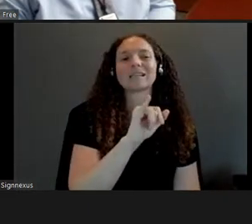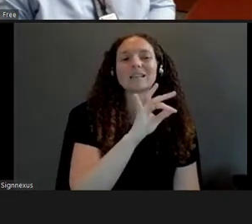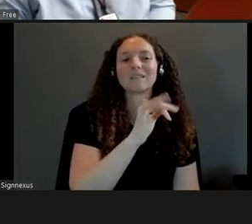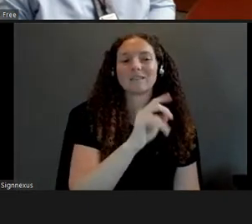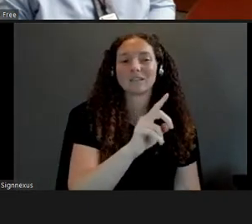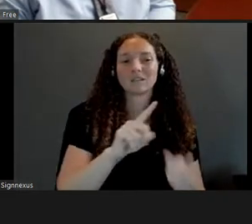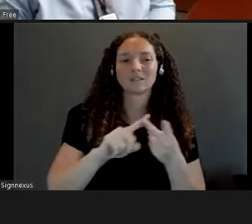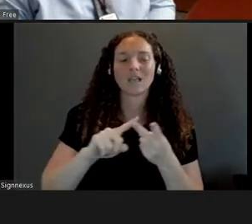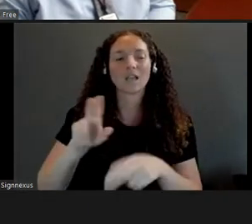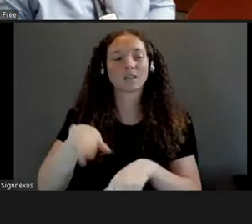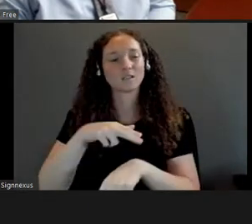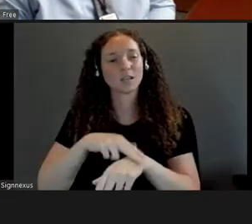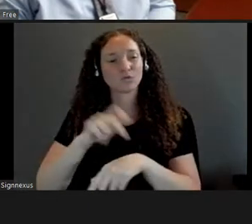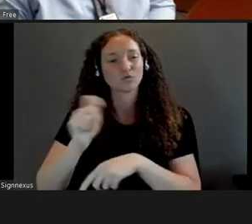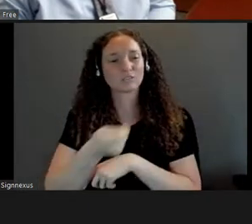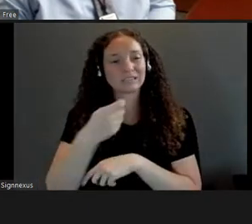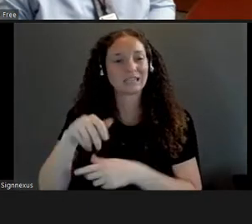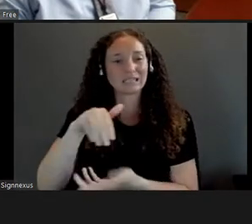well.